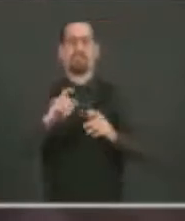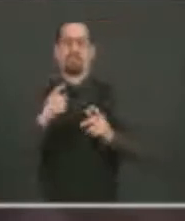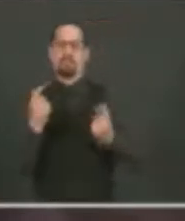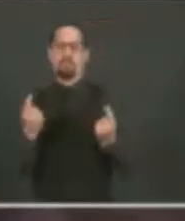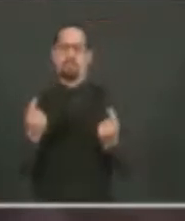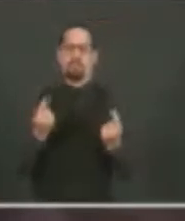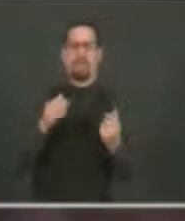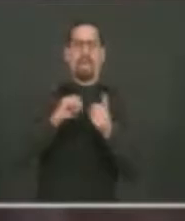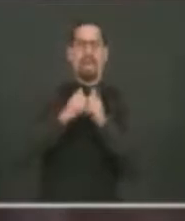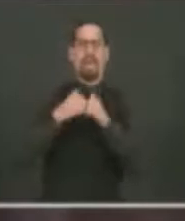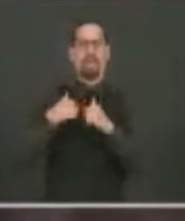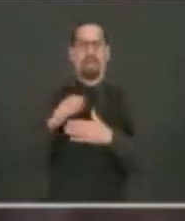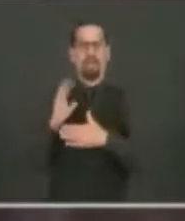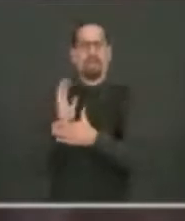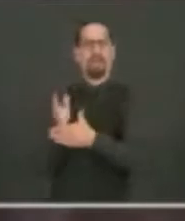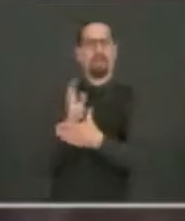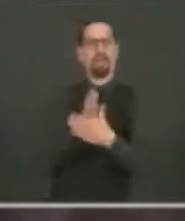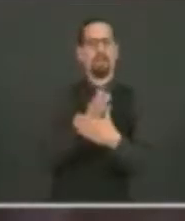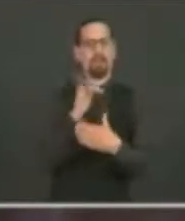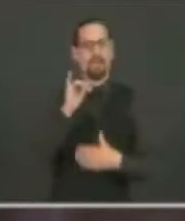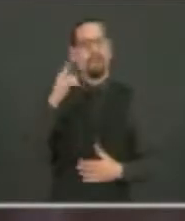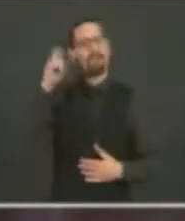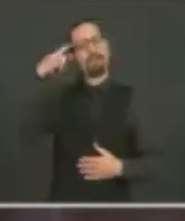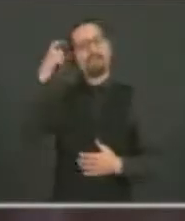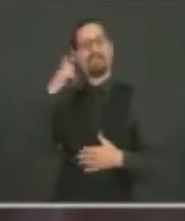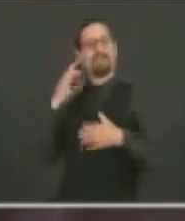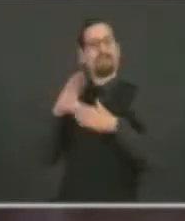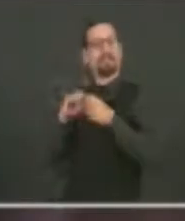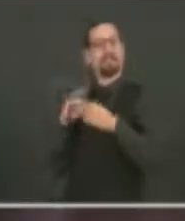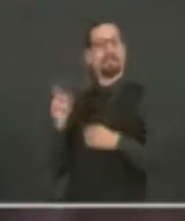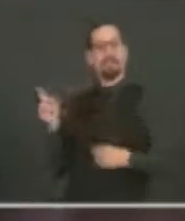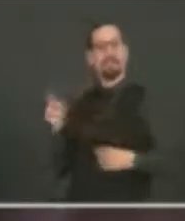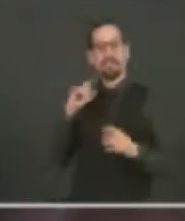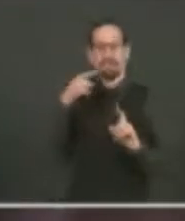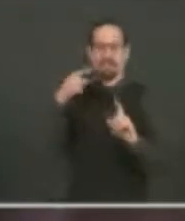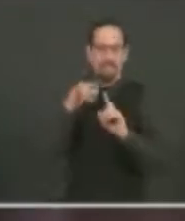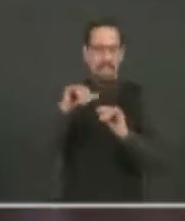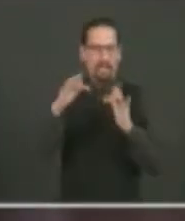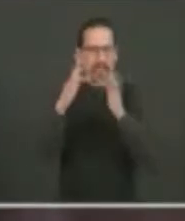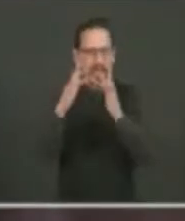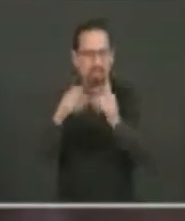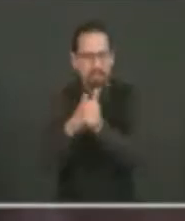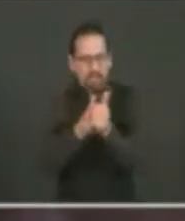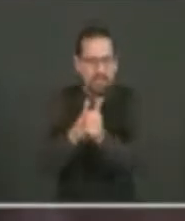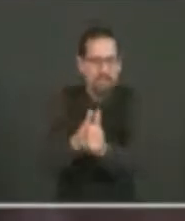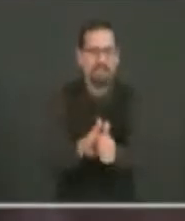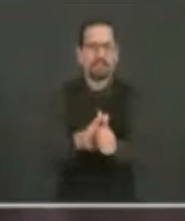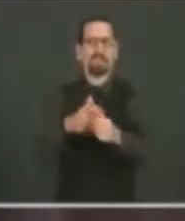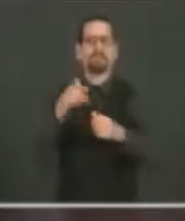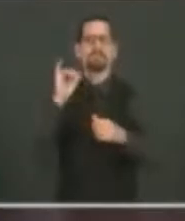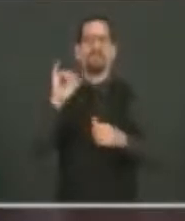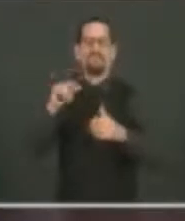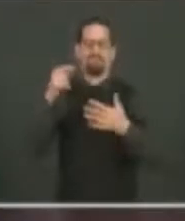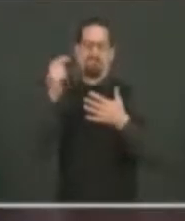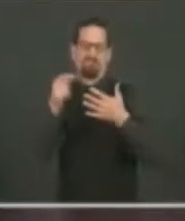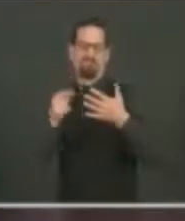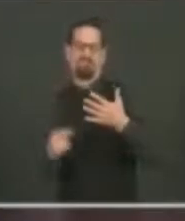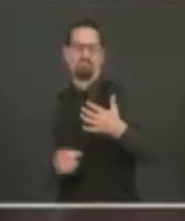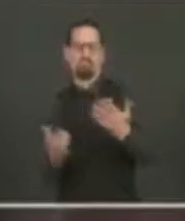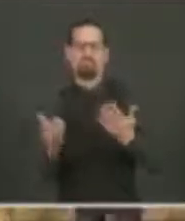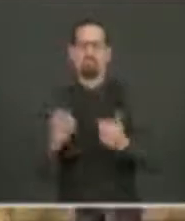comprehensive testing and case investigation and contact tracing system allows us to continue that going forward.